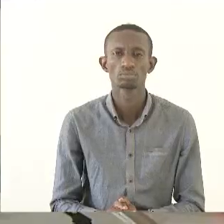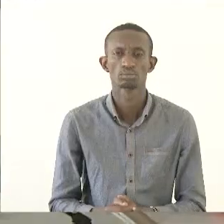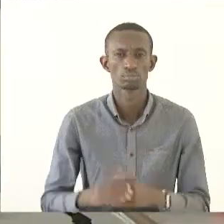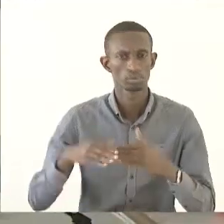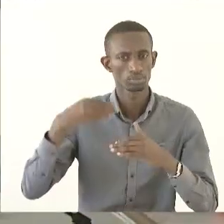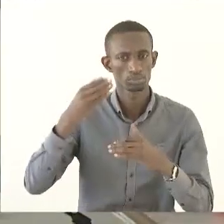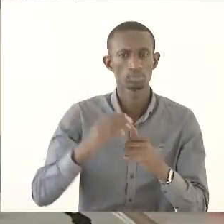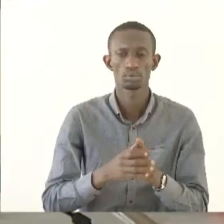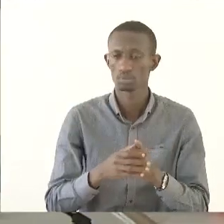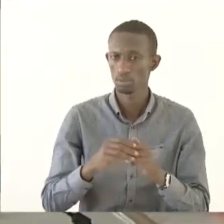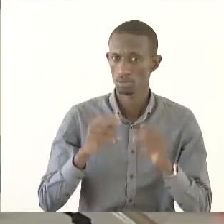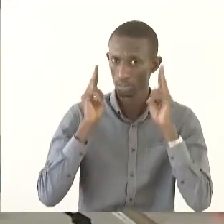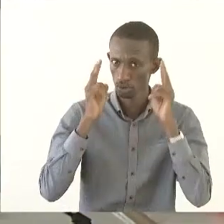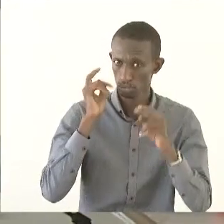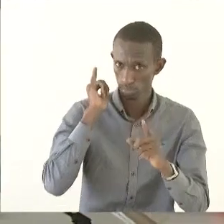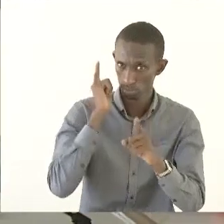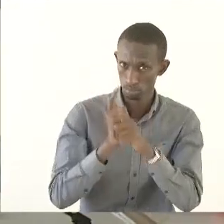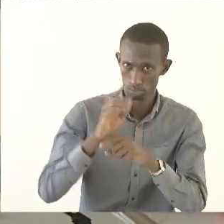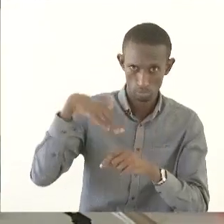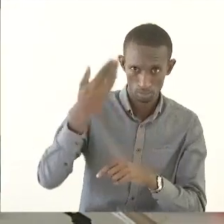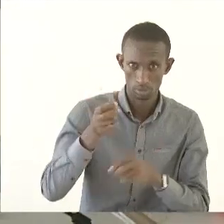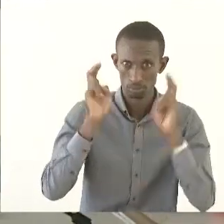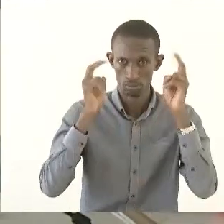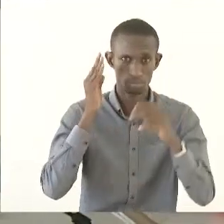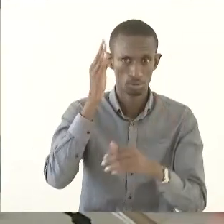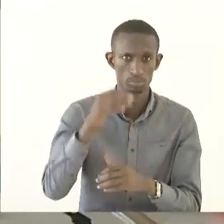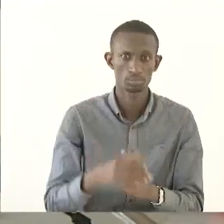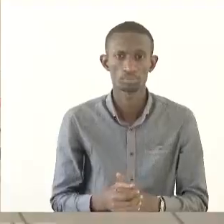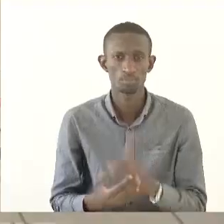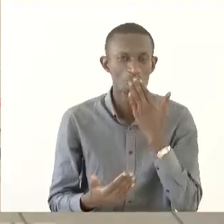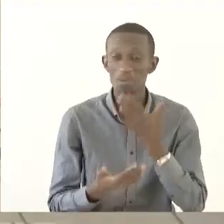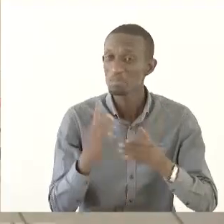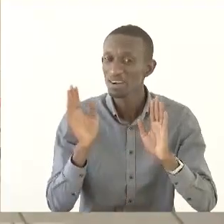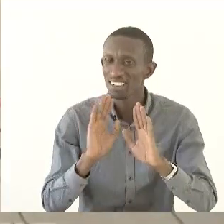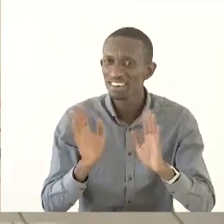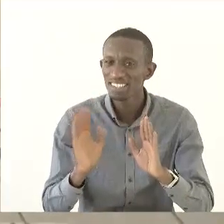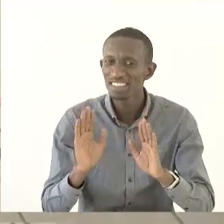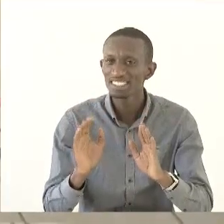I hope to see you in the next lesson. Bye-bye.